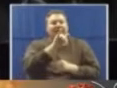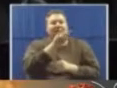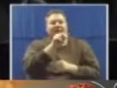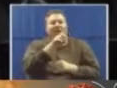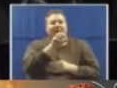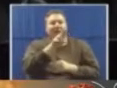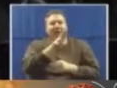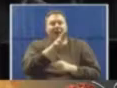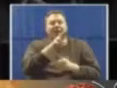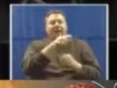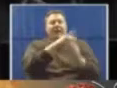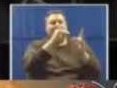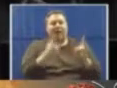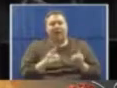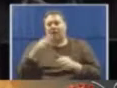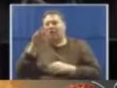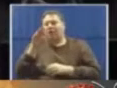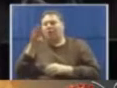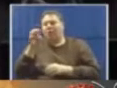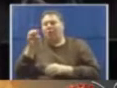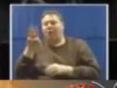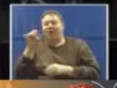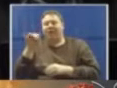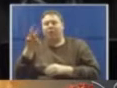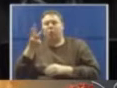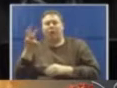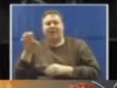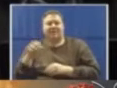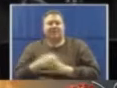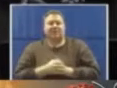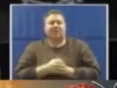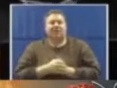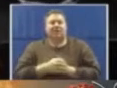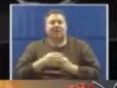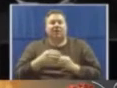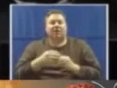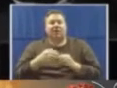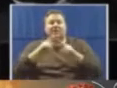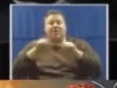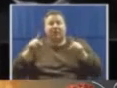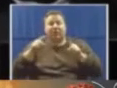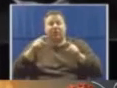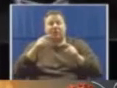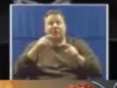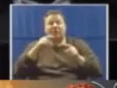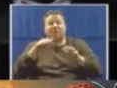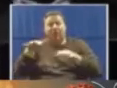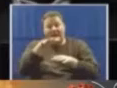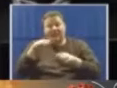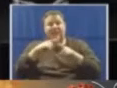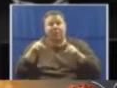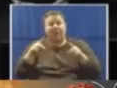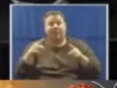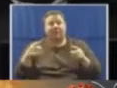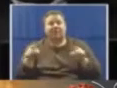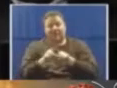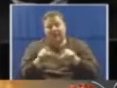one commonality. Our youth dropout rate at late primary and early high school years. When you